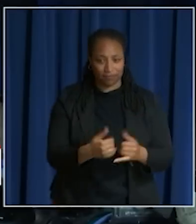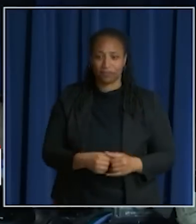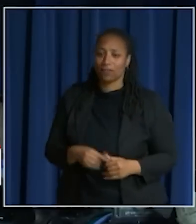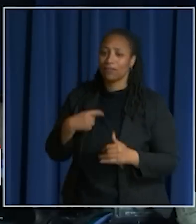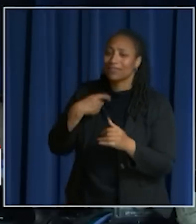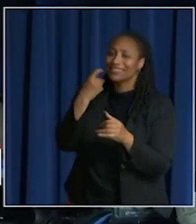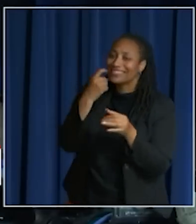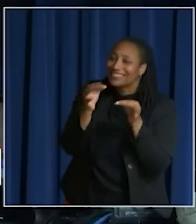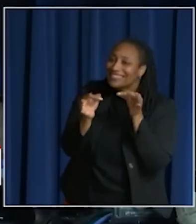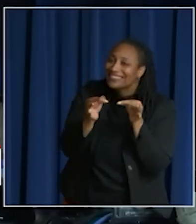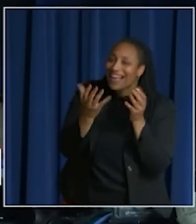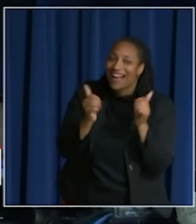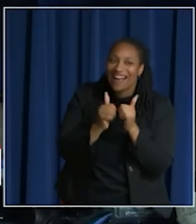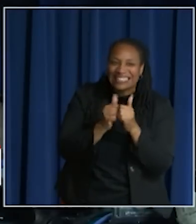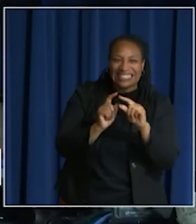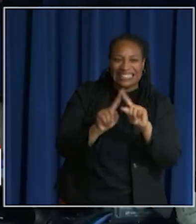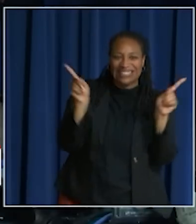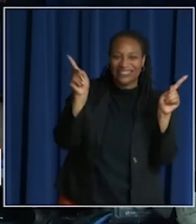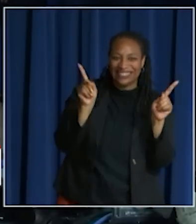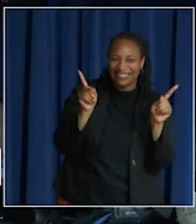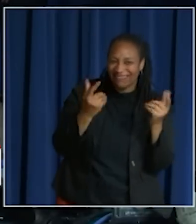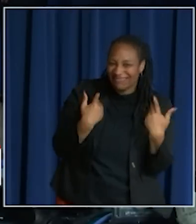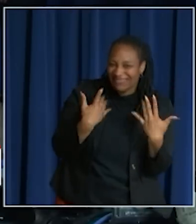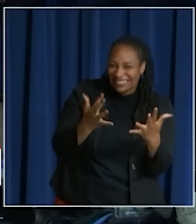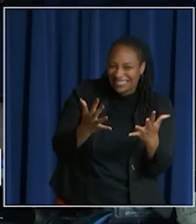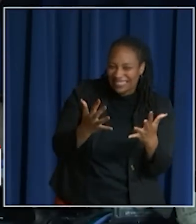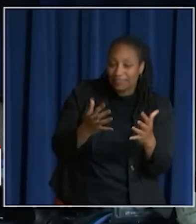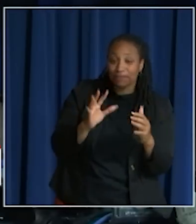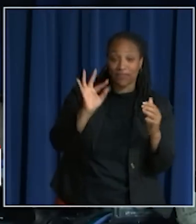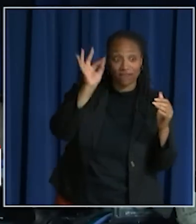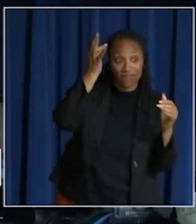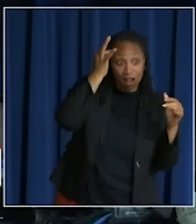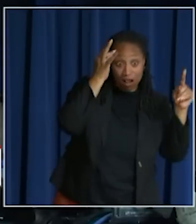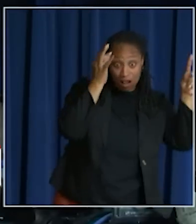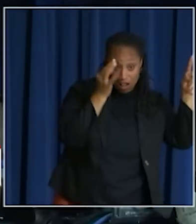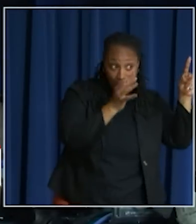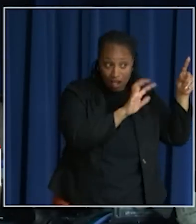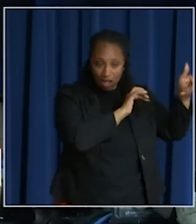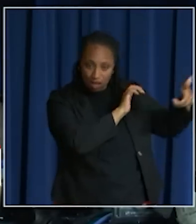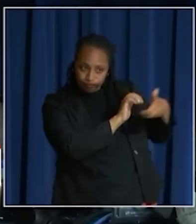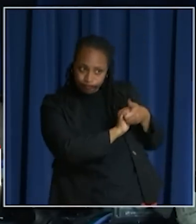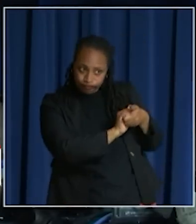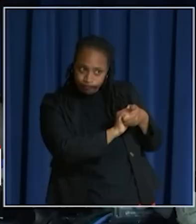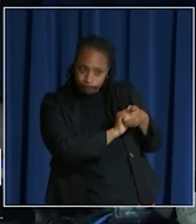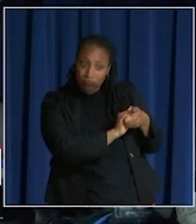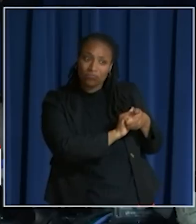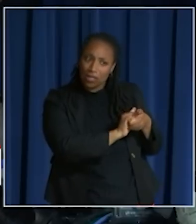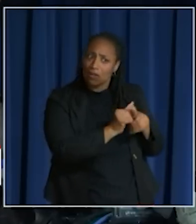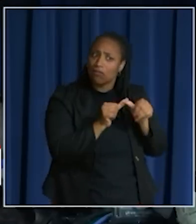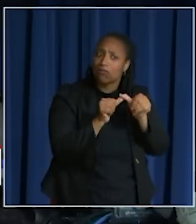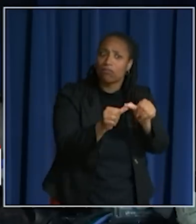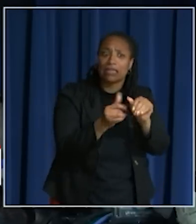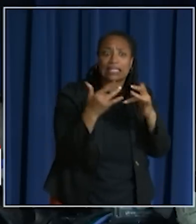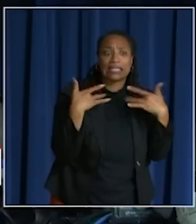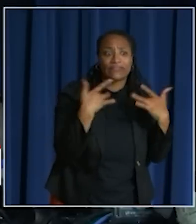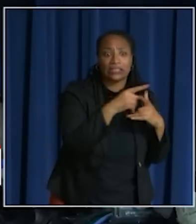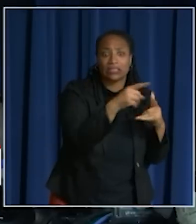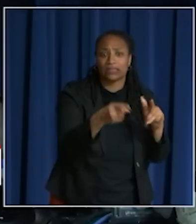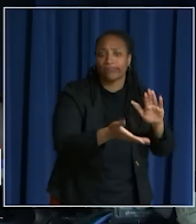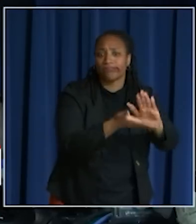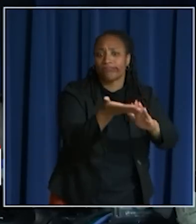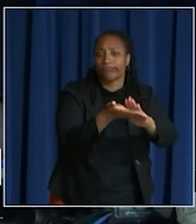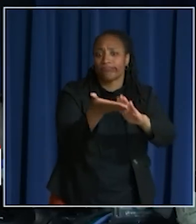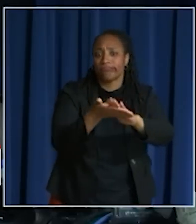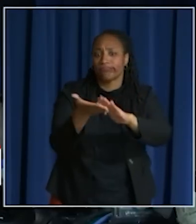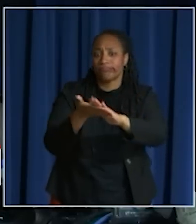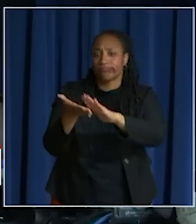two federal partners who will be working alongside me, the operations and the administrative liaison, we have a meeting scheduled for today